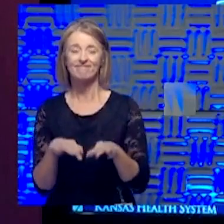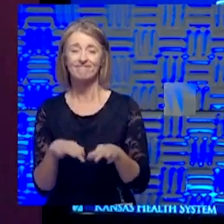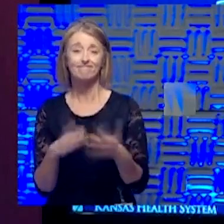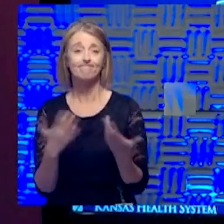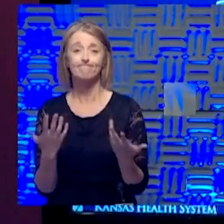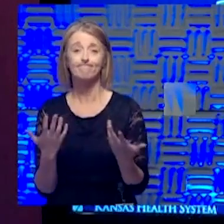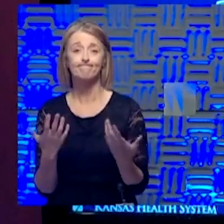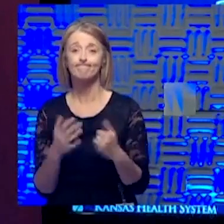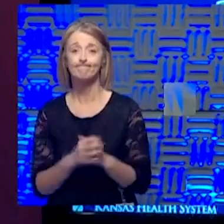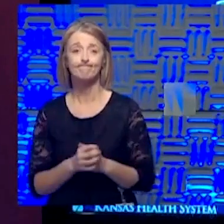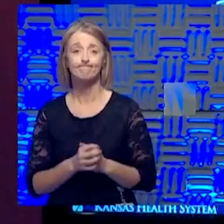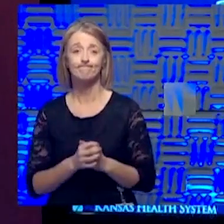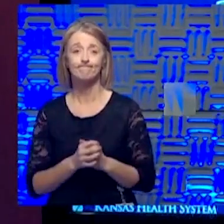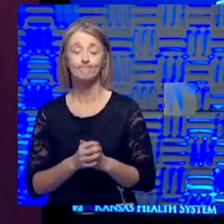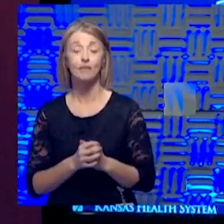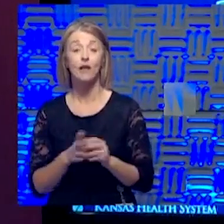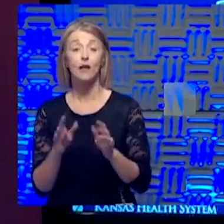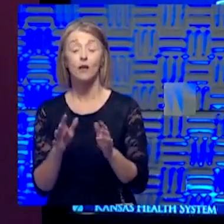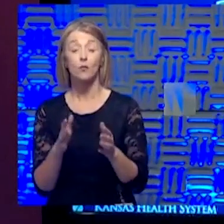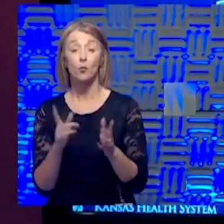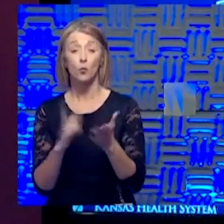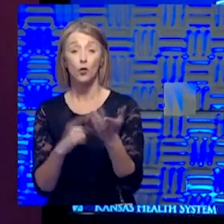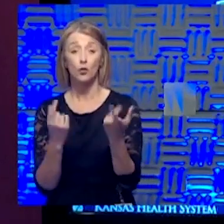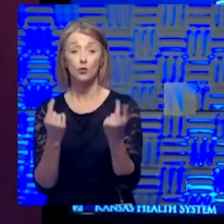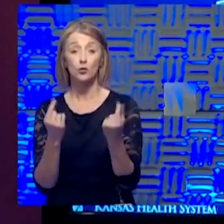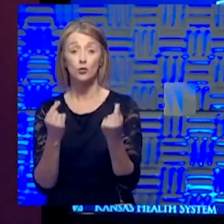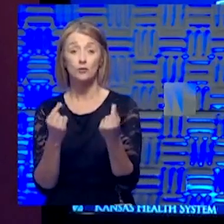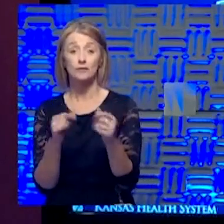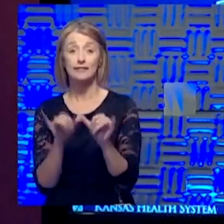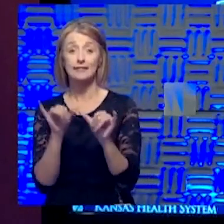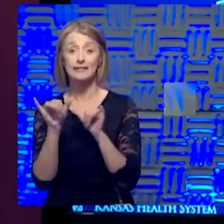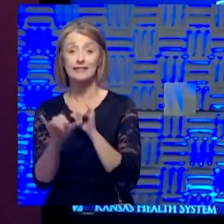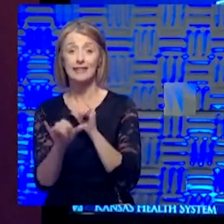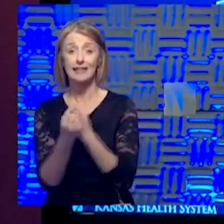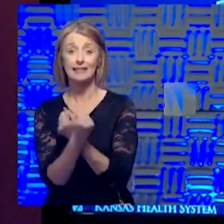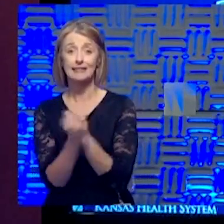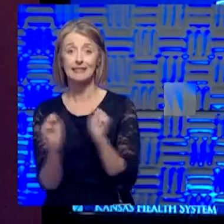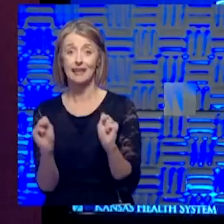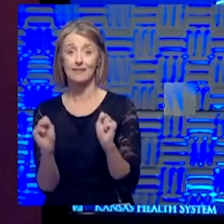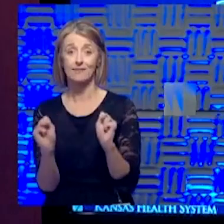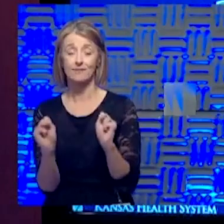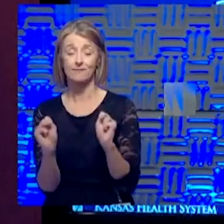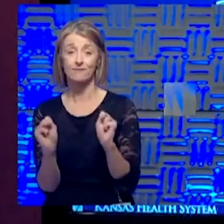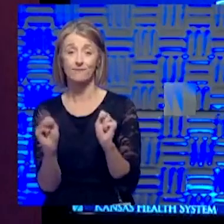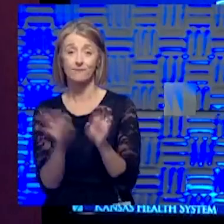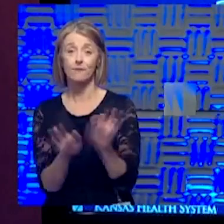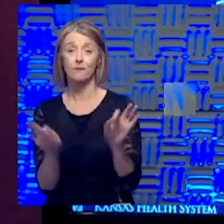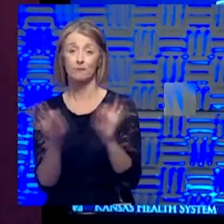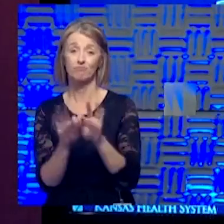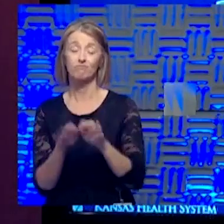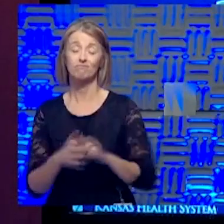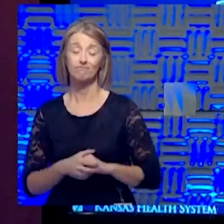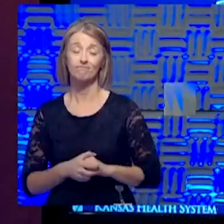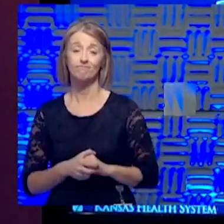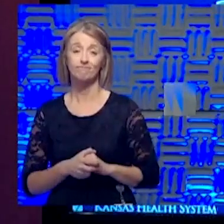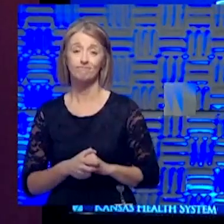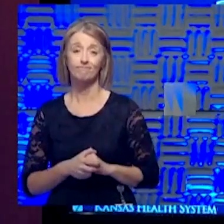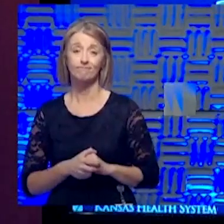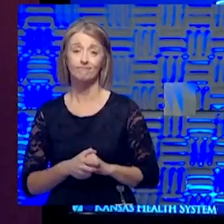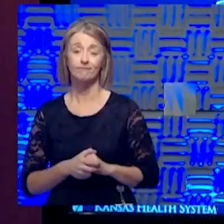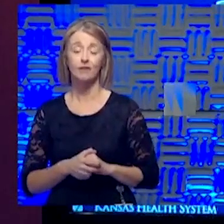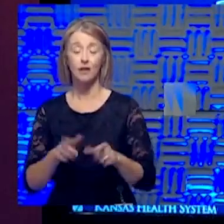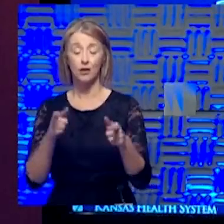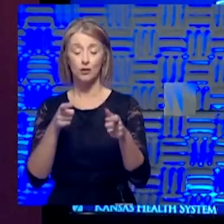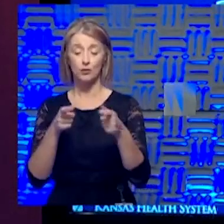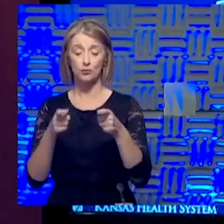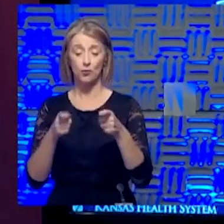it is to just stay safe. Yeah. And the way you stay safe is the same things, the pillars of this infection control